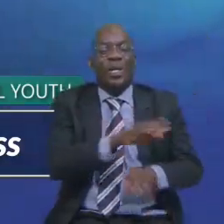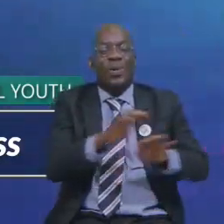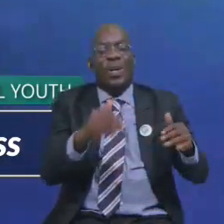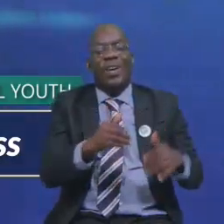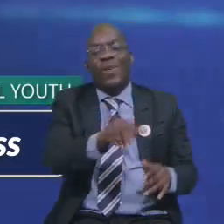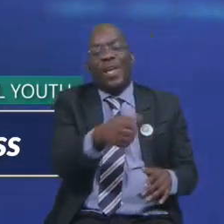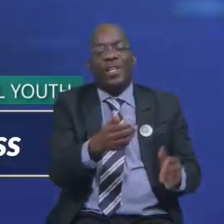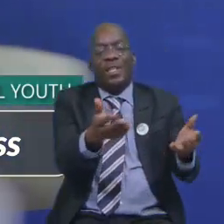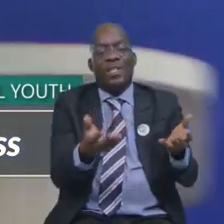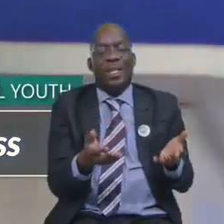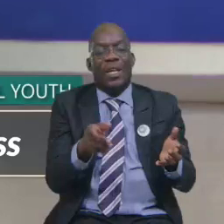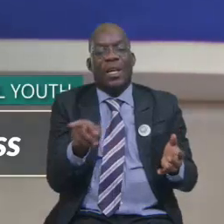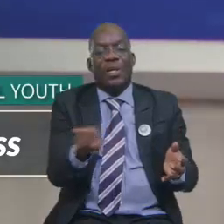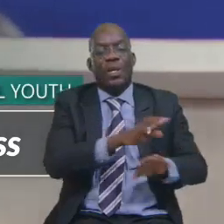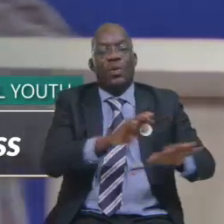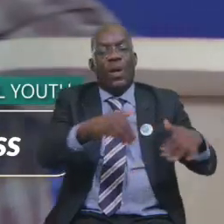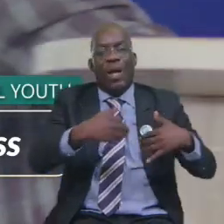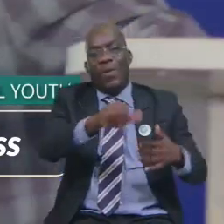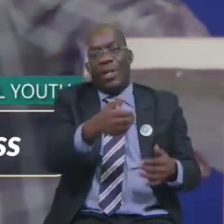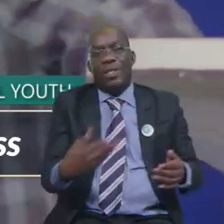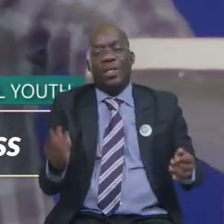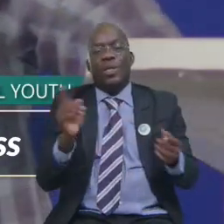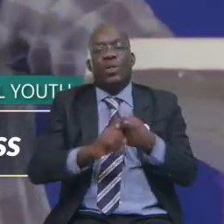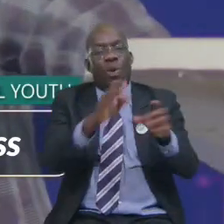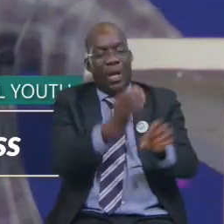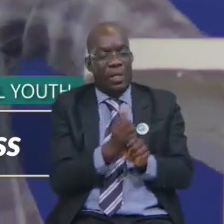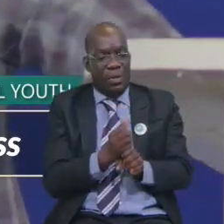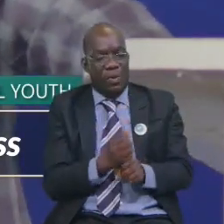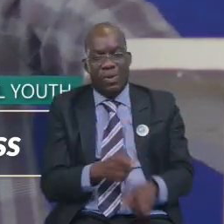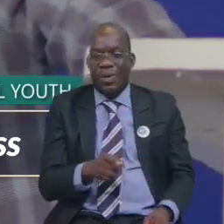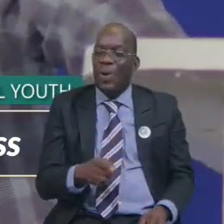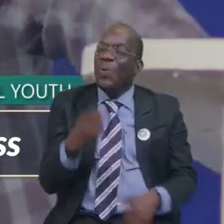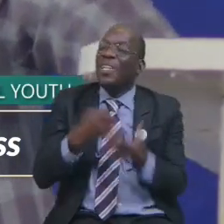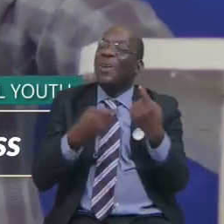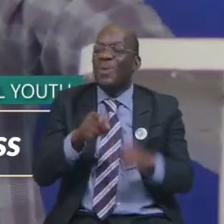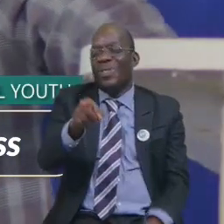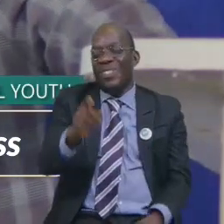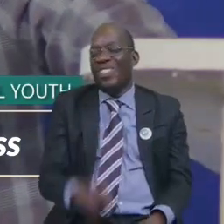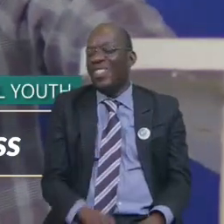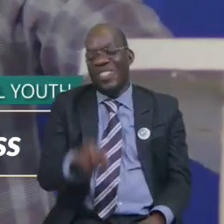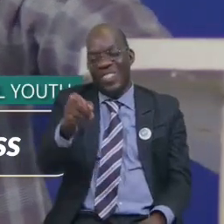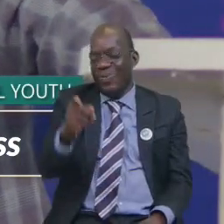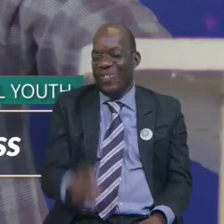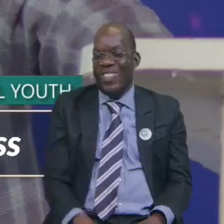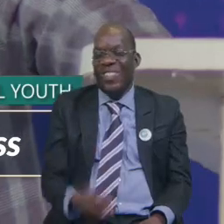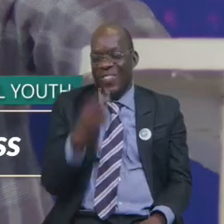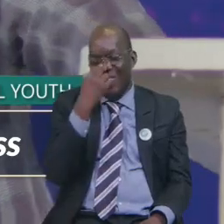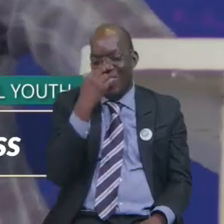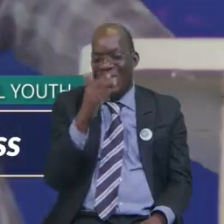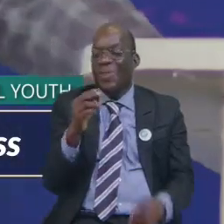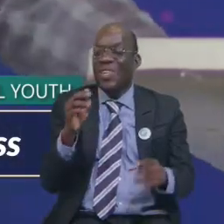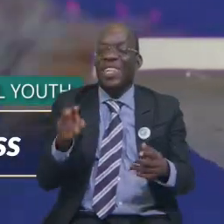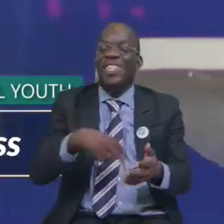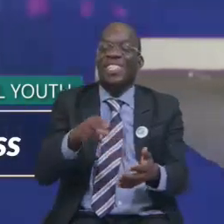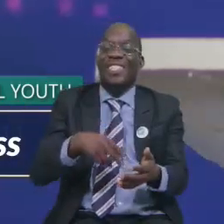have anything they're going to achieve, and they say, ah, what happened to you? Where are you coming from? Book, book, book, reading, reading,